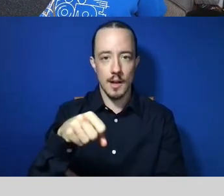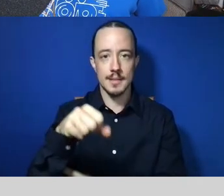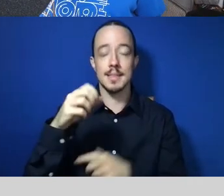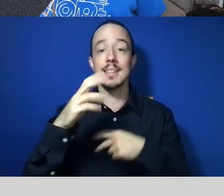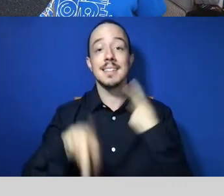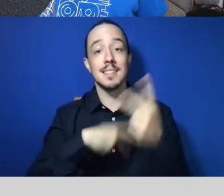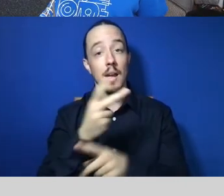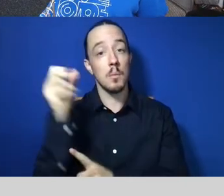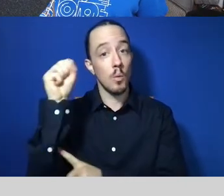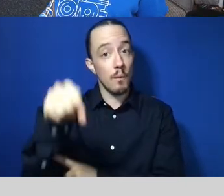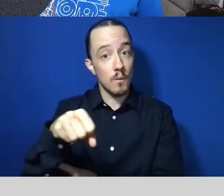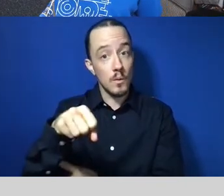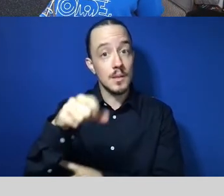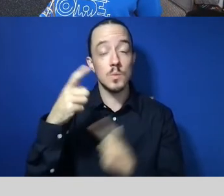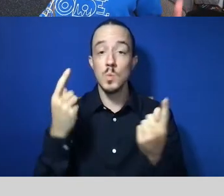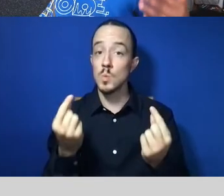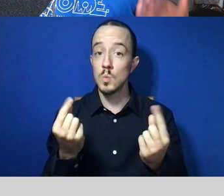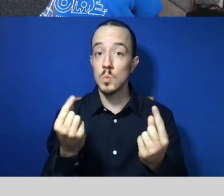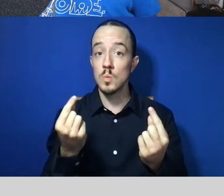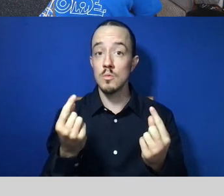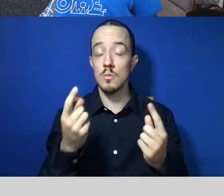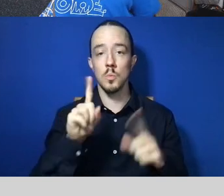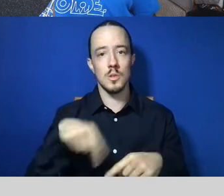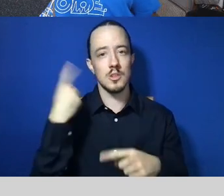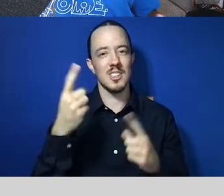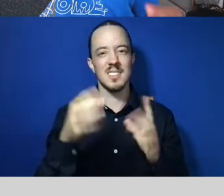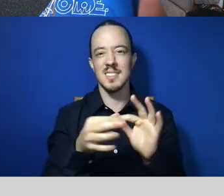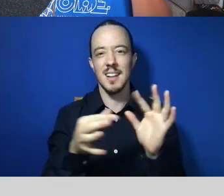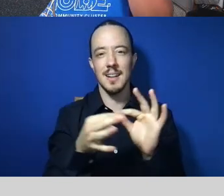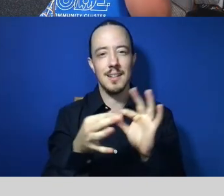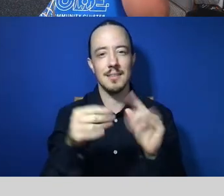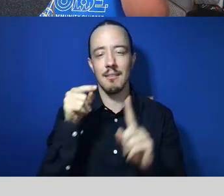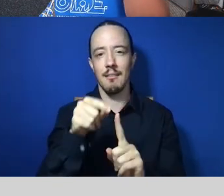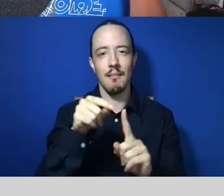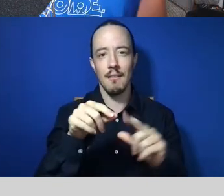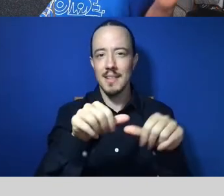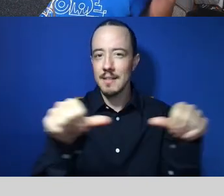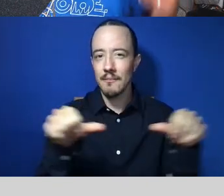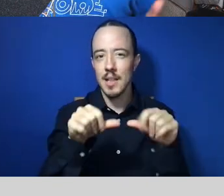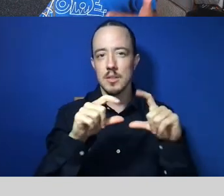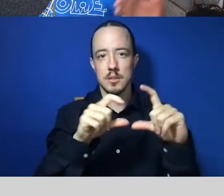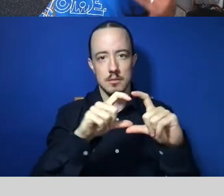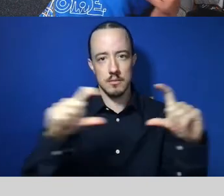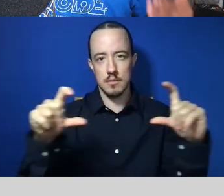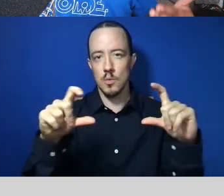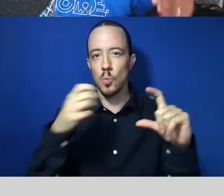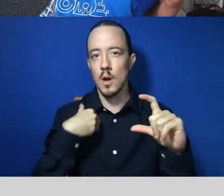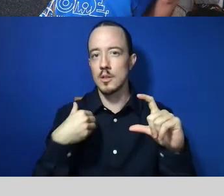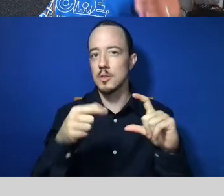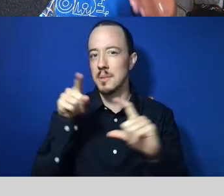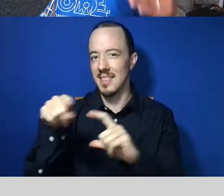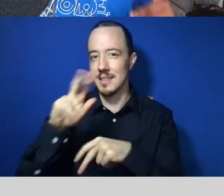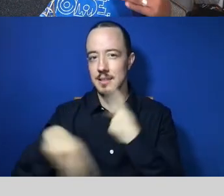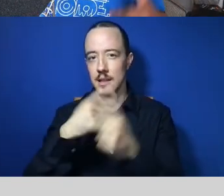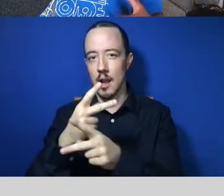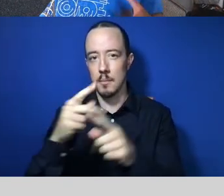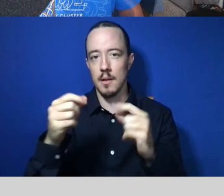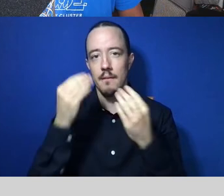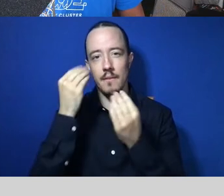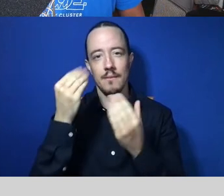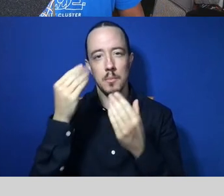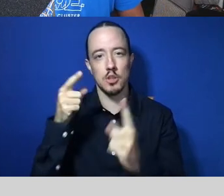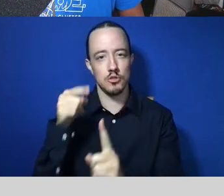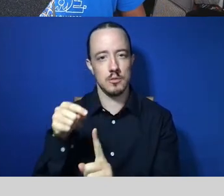with ES type overrides is just stating that we want these fields to be registered as this type of